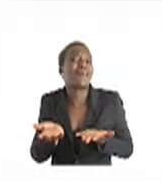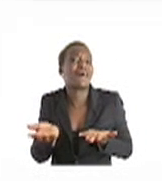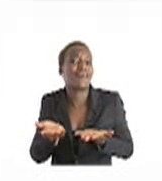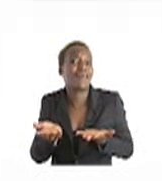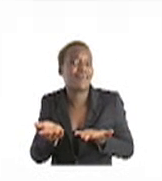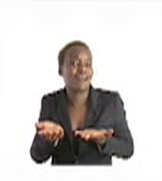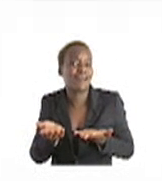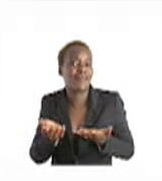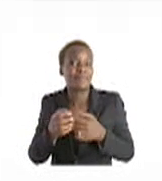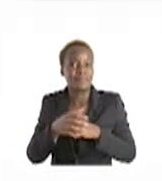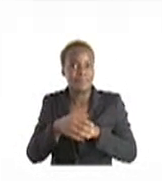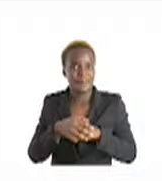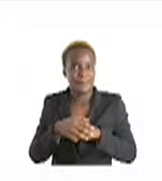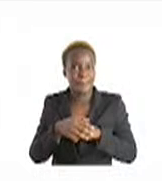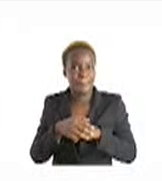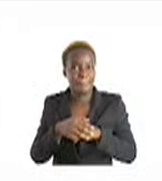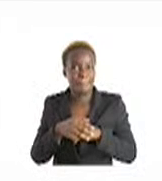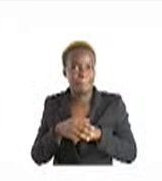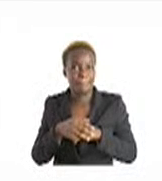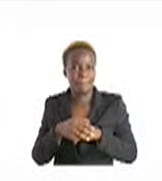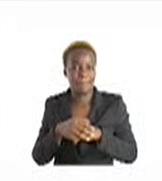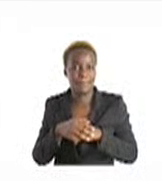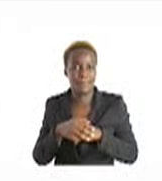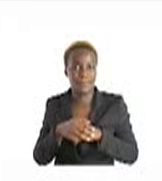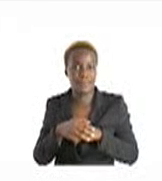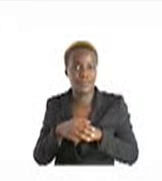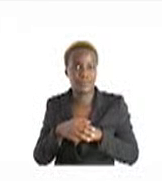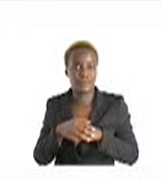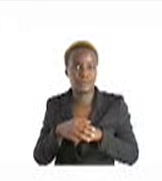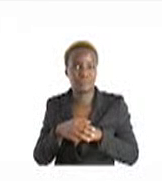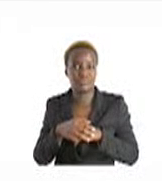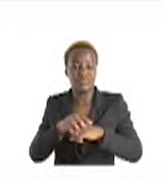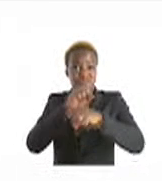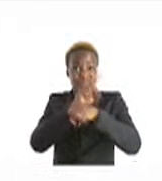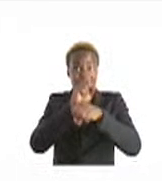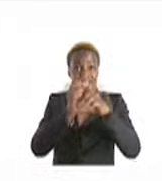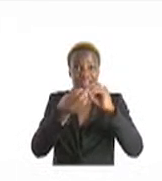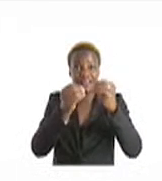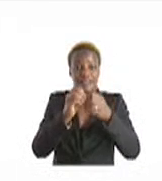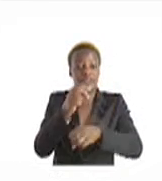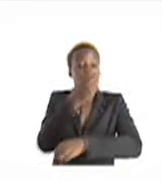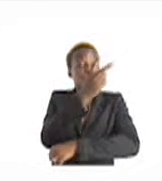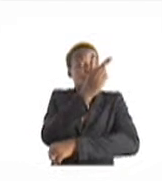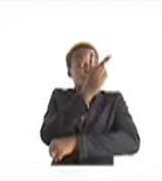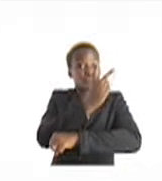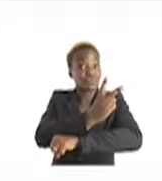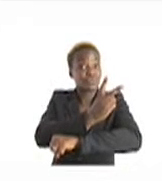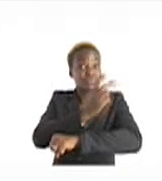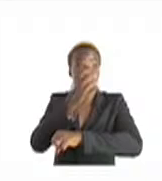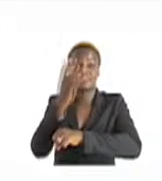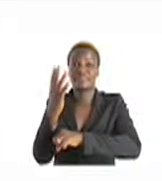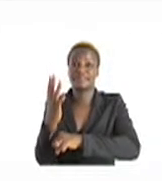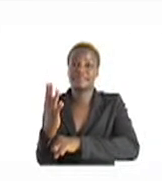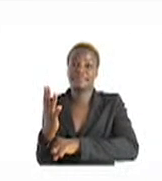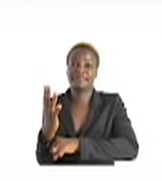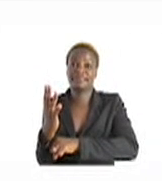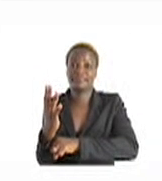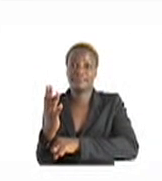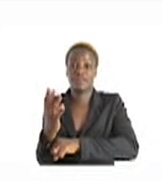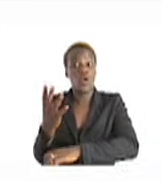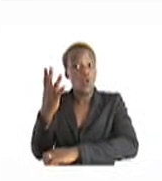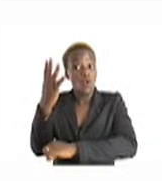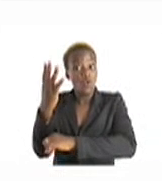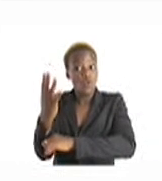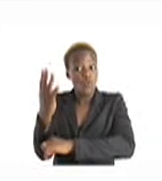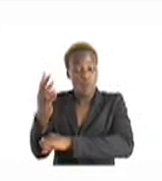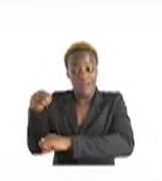the number that has been underlined. Let's look at the first one. 24. The number 4